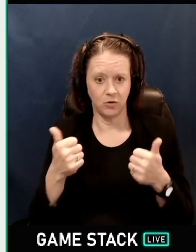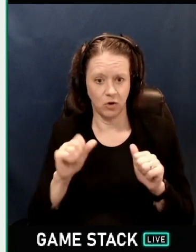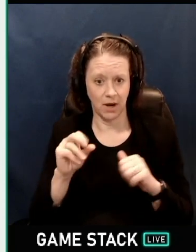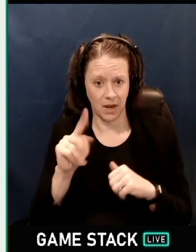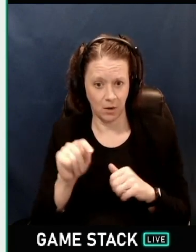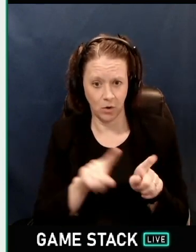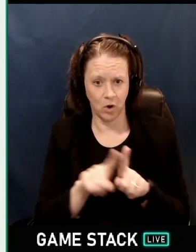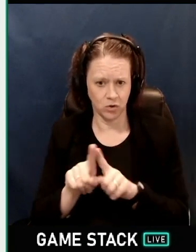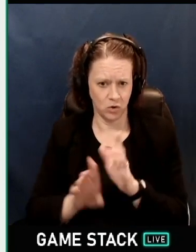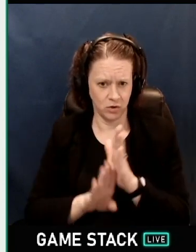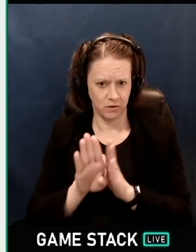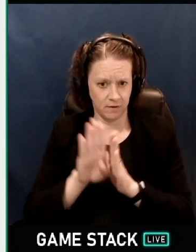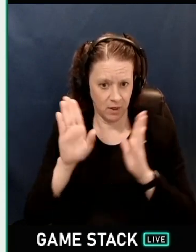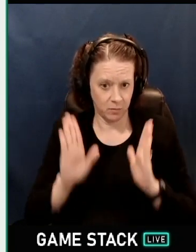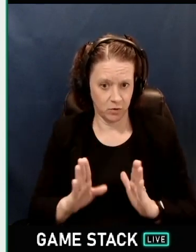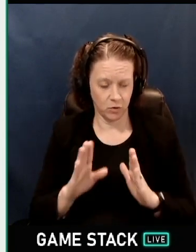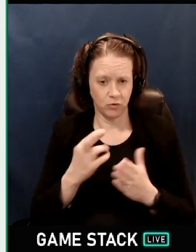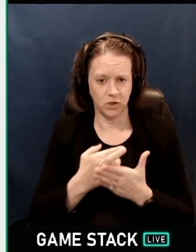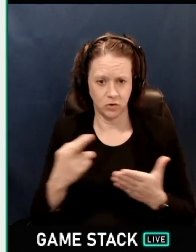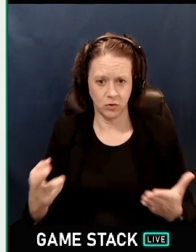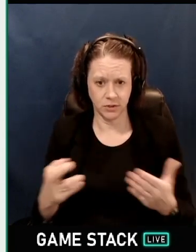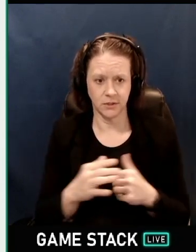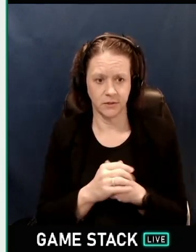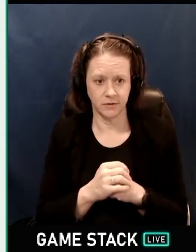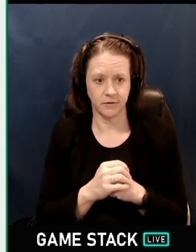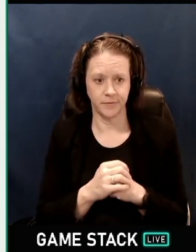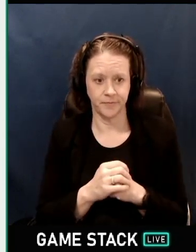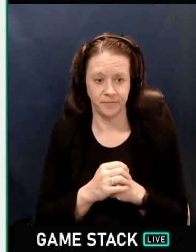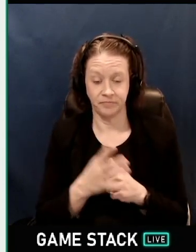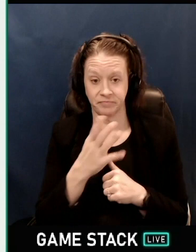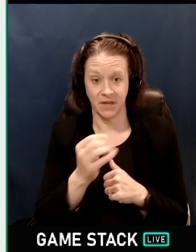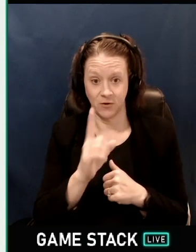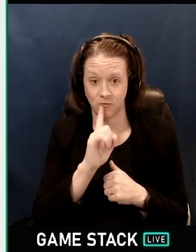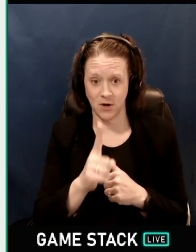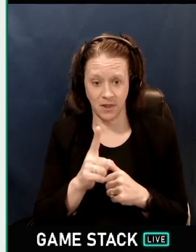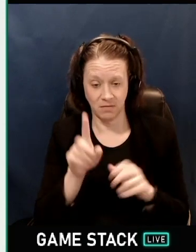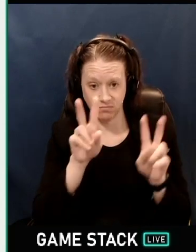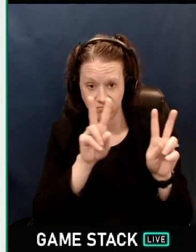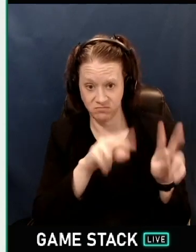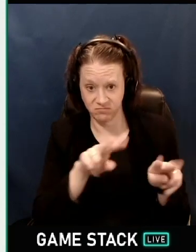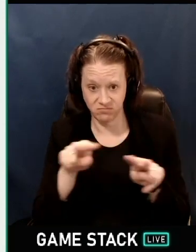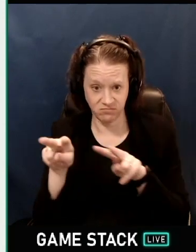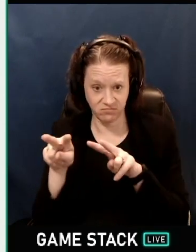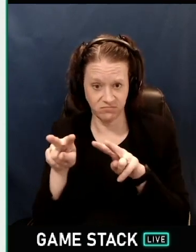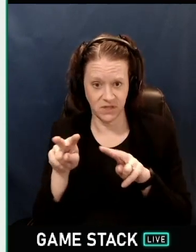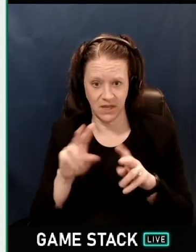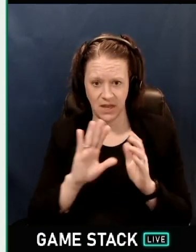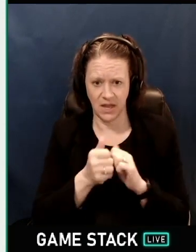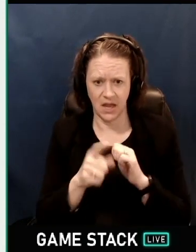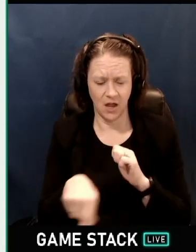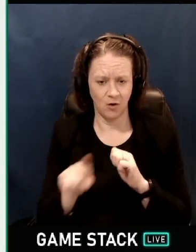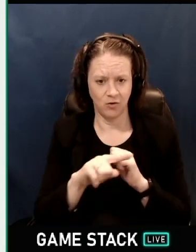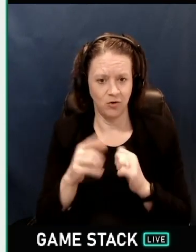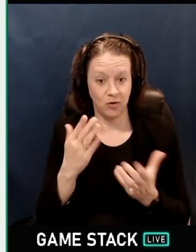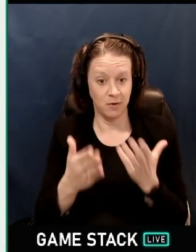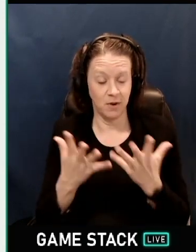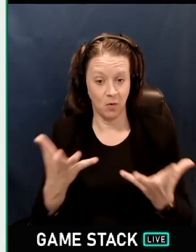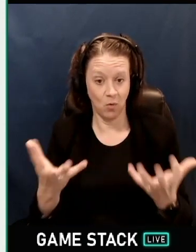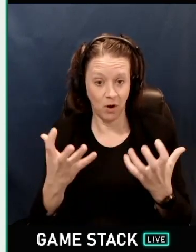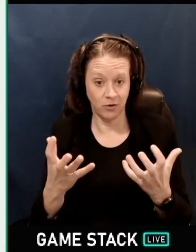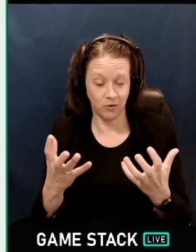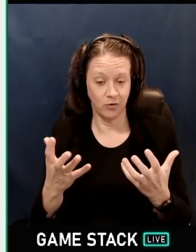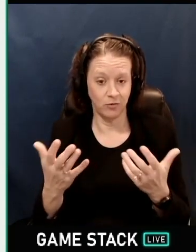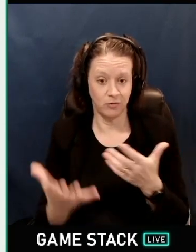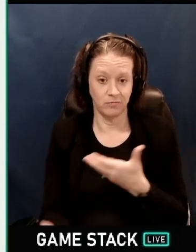resources, and really take a look at how you might want to, as a game developer,